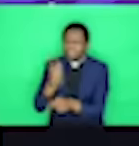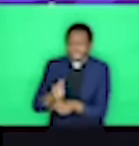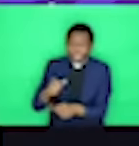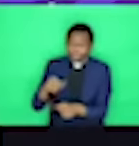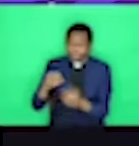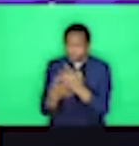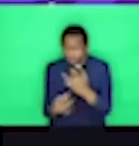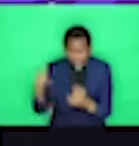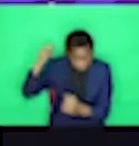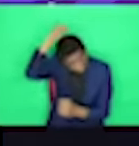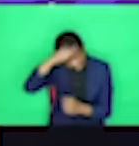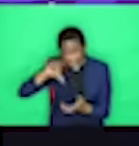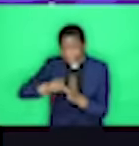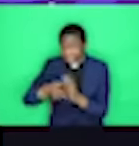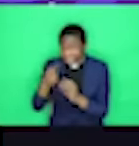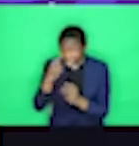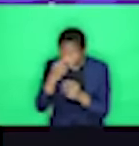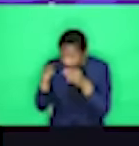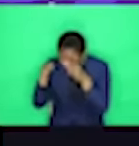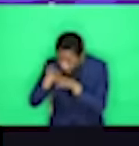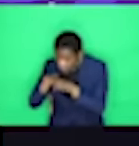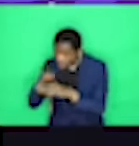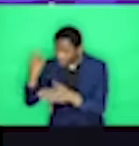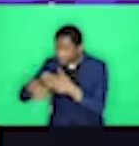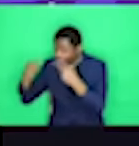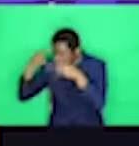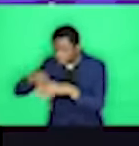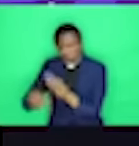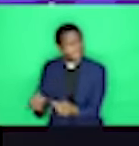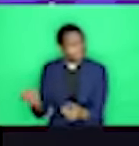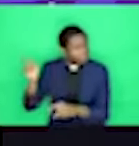close our eyes to what is going on in the land.